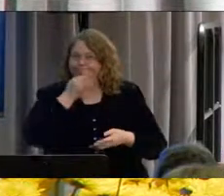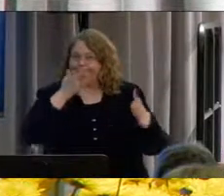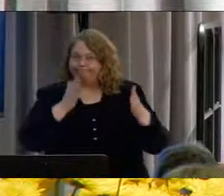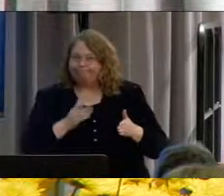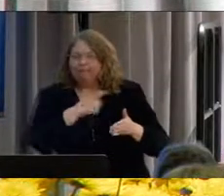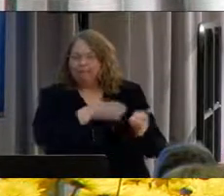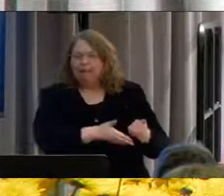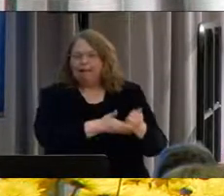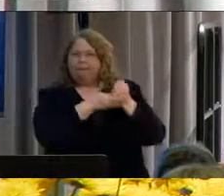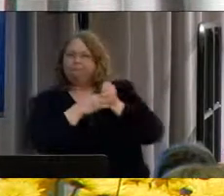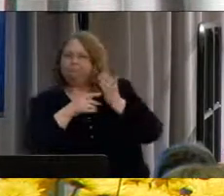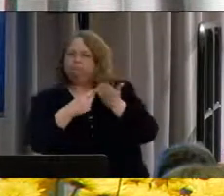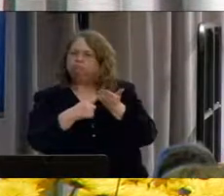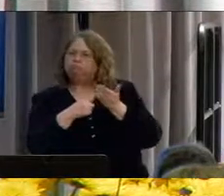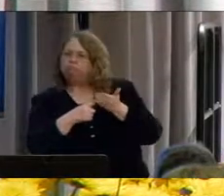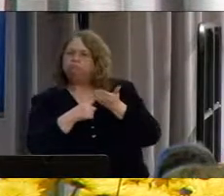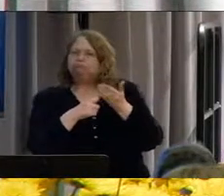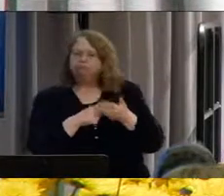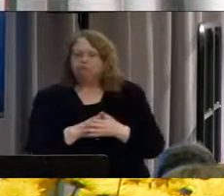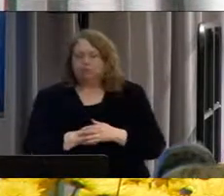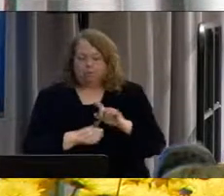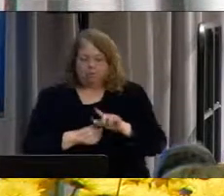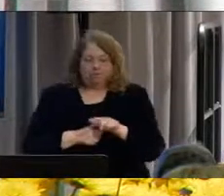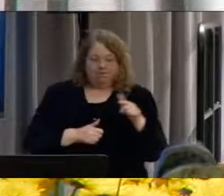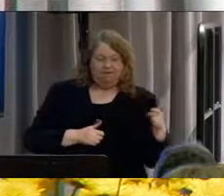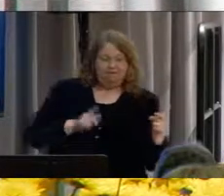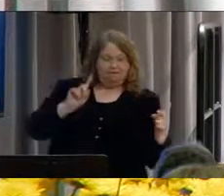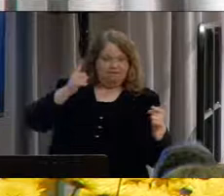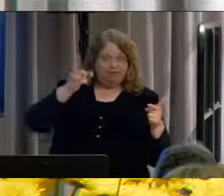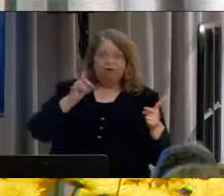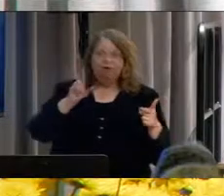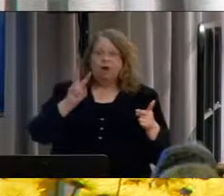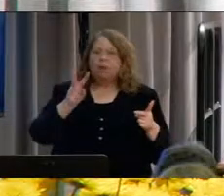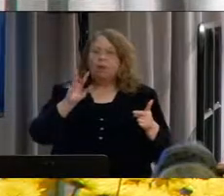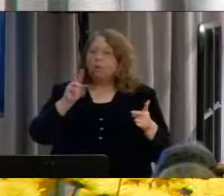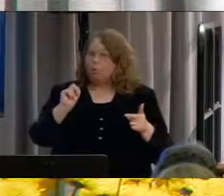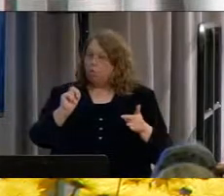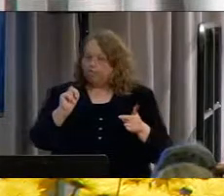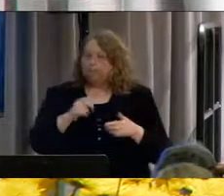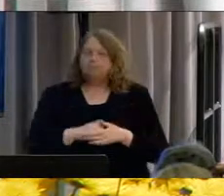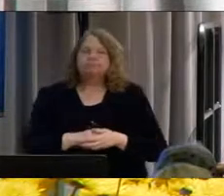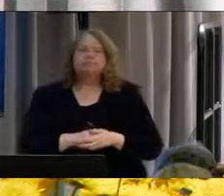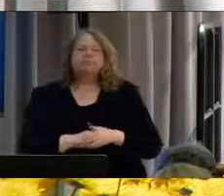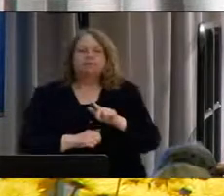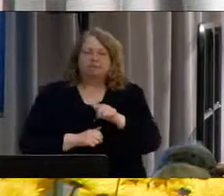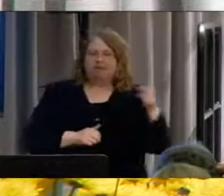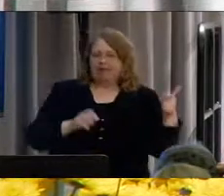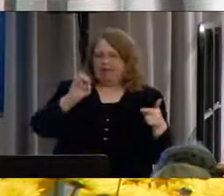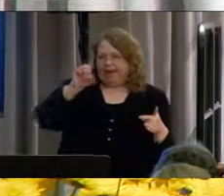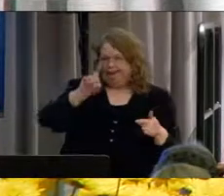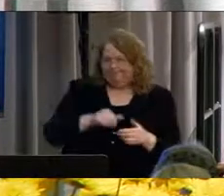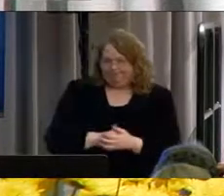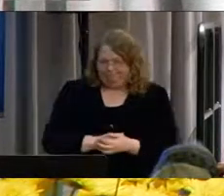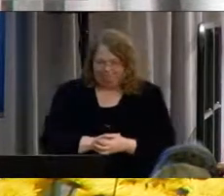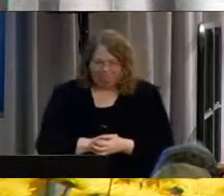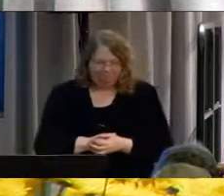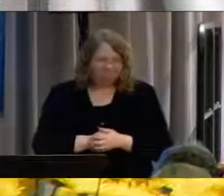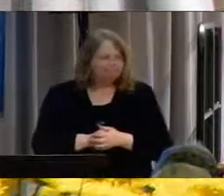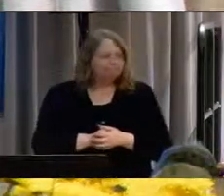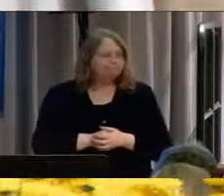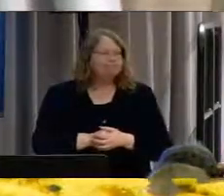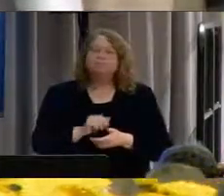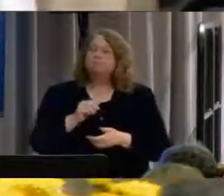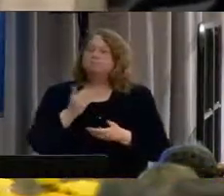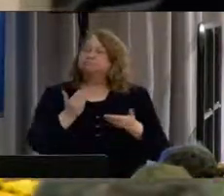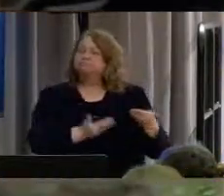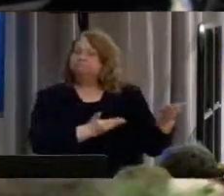some of these things. So I'm going to turn first to Dr. Warren and then to Ed. So,